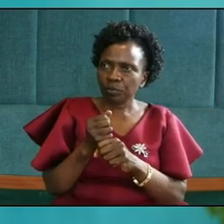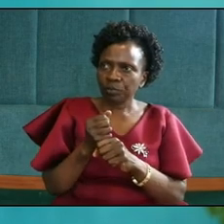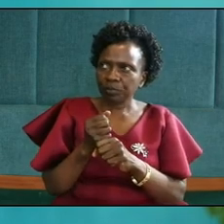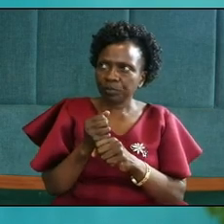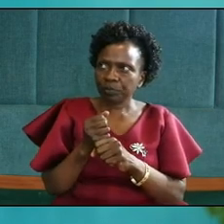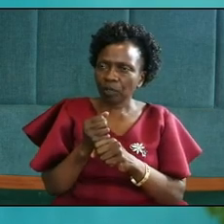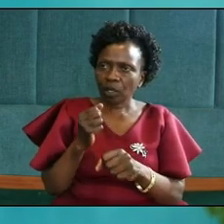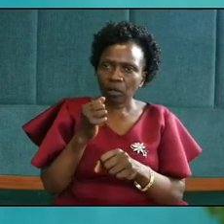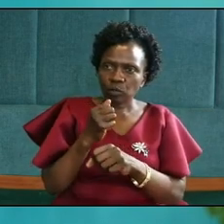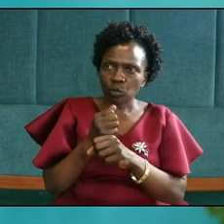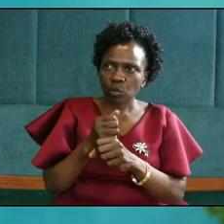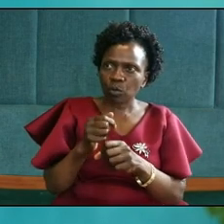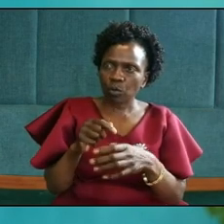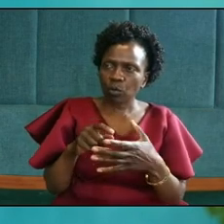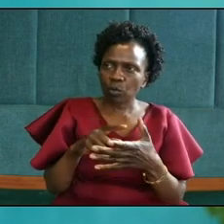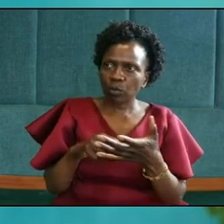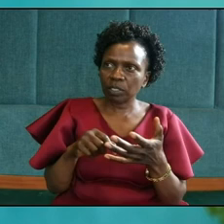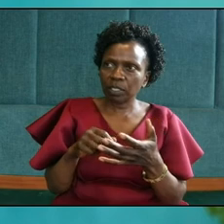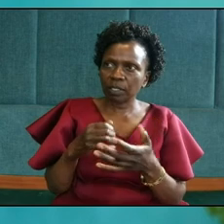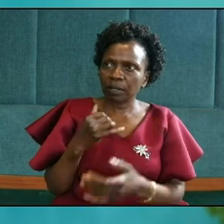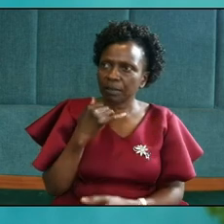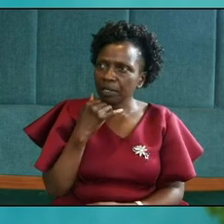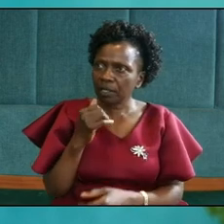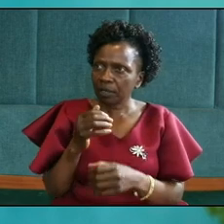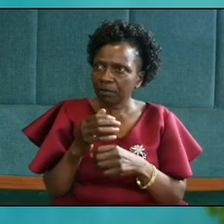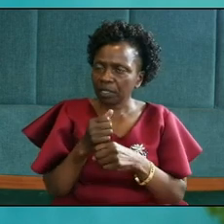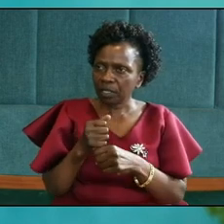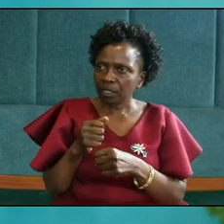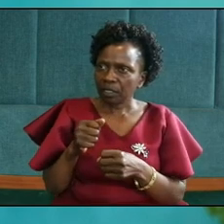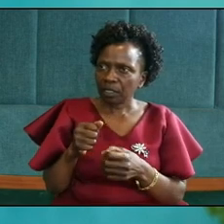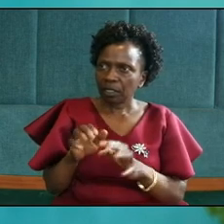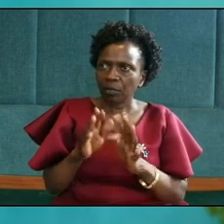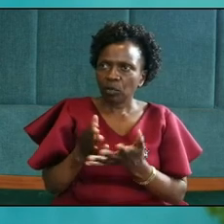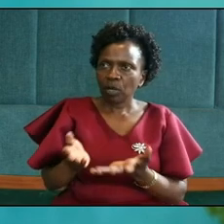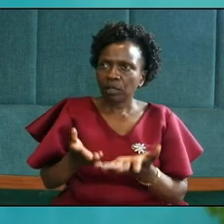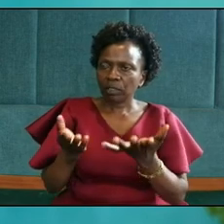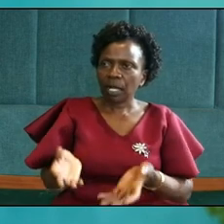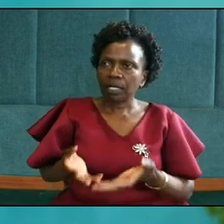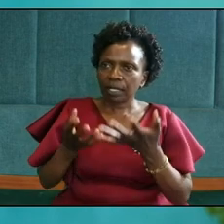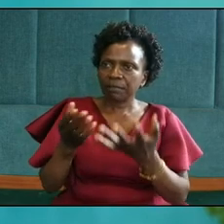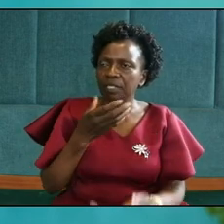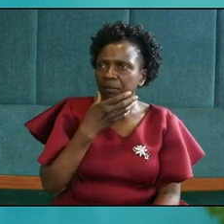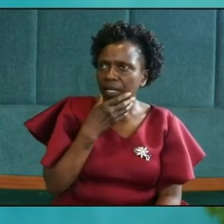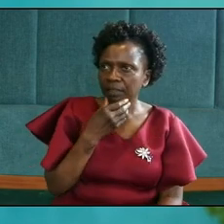put the things onto the table. And to make it, he actually pulled out $40 and gave it to the blind girl.